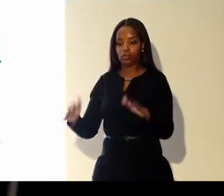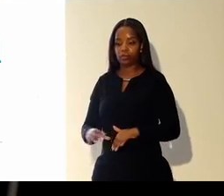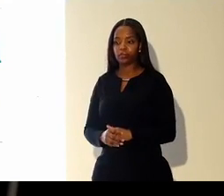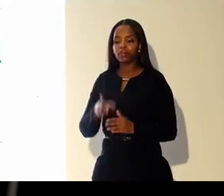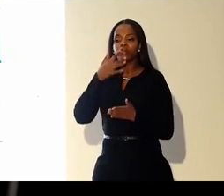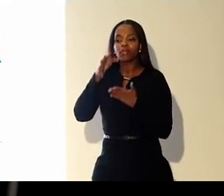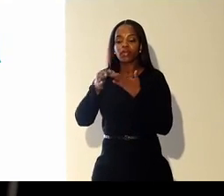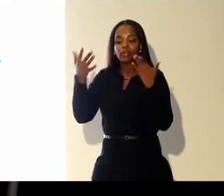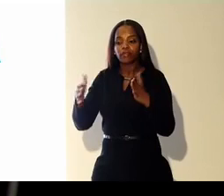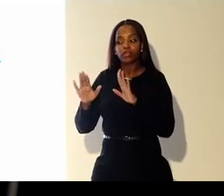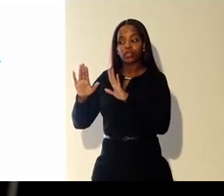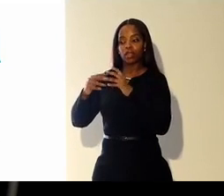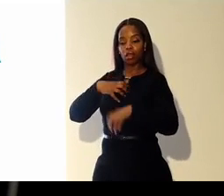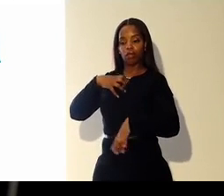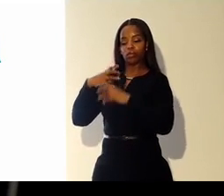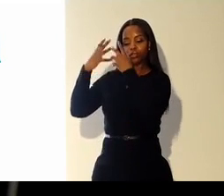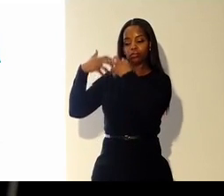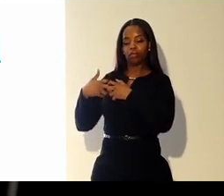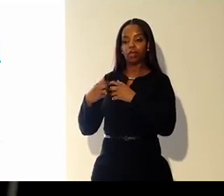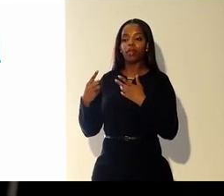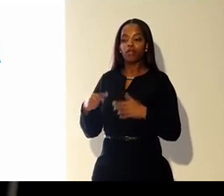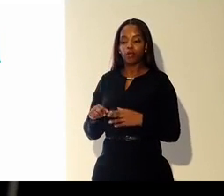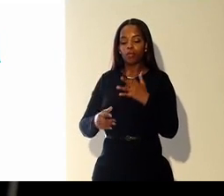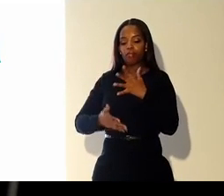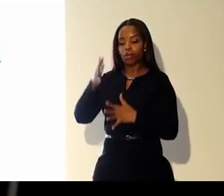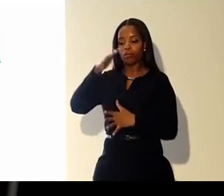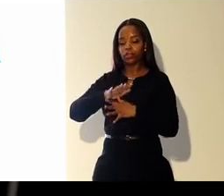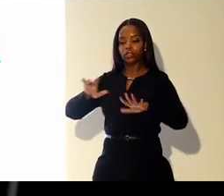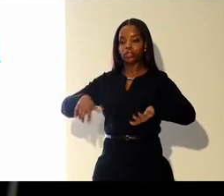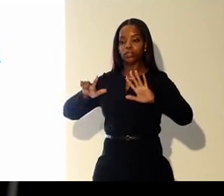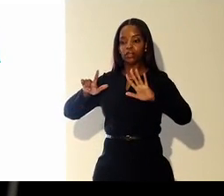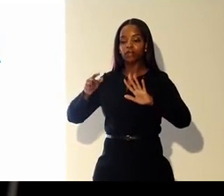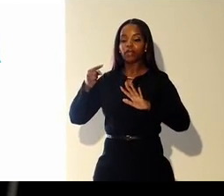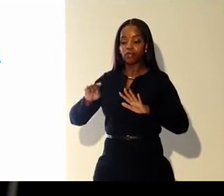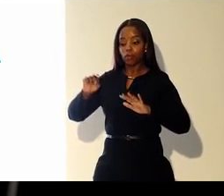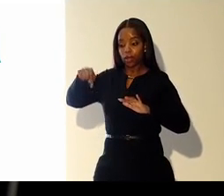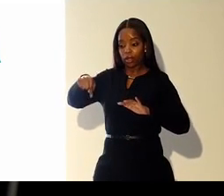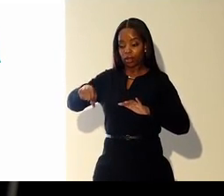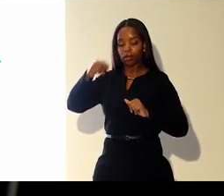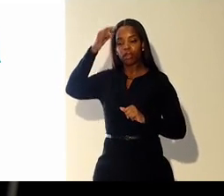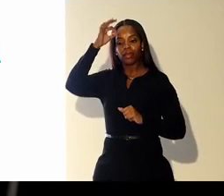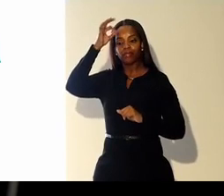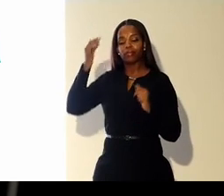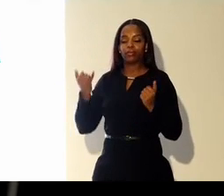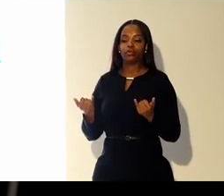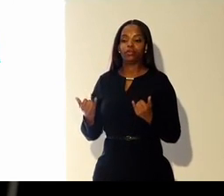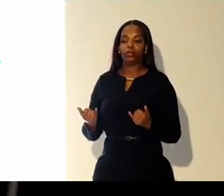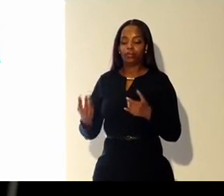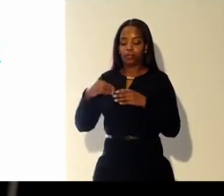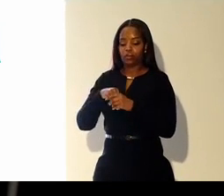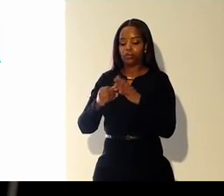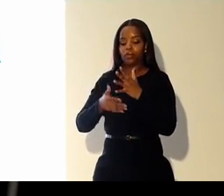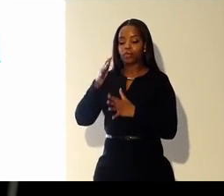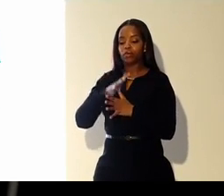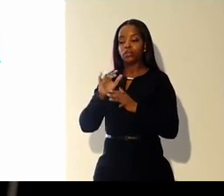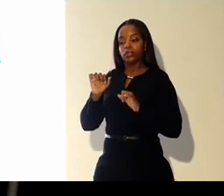recommendations on socio-economic priorities for the seventh administration, including the 12 strategic priorities on which Nedlac